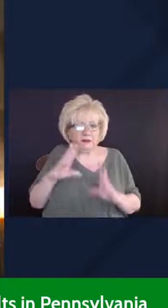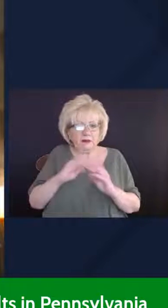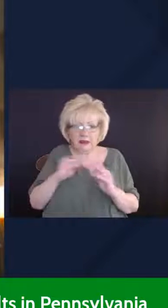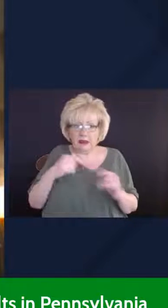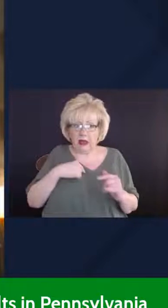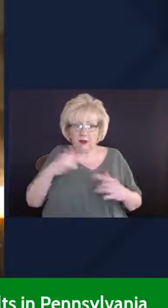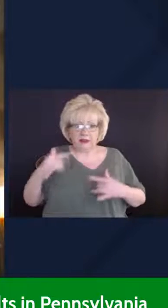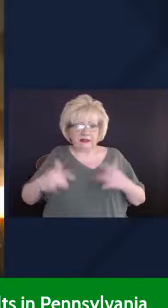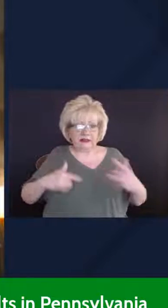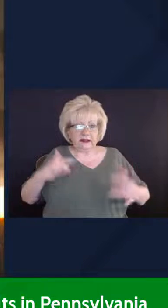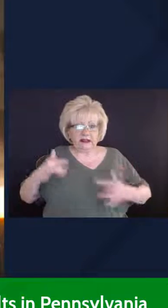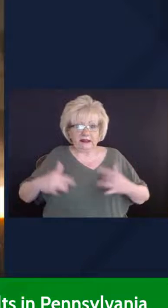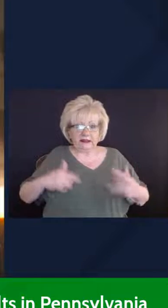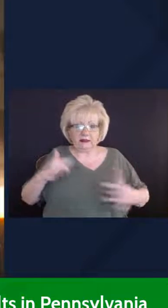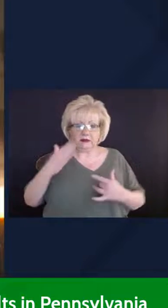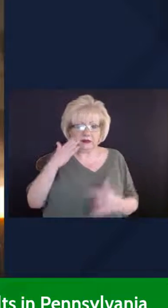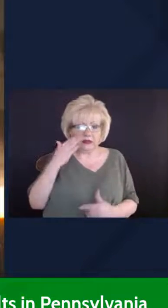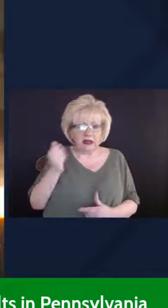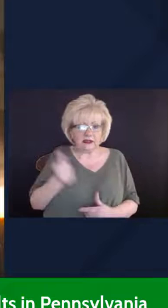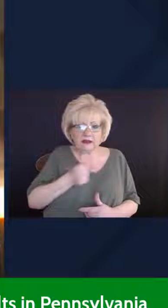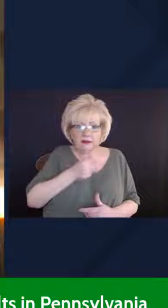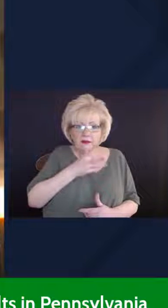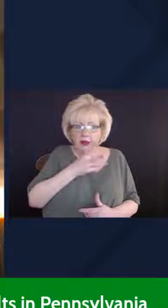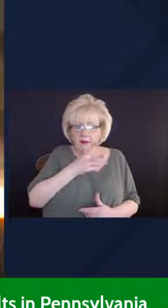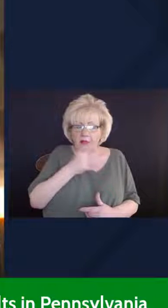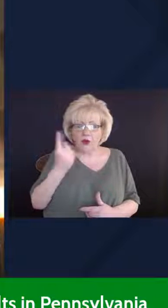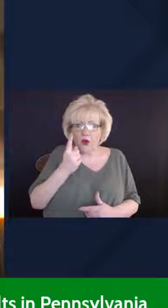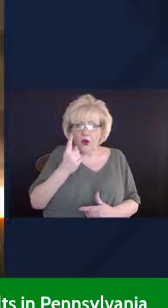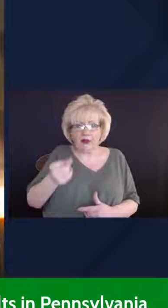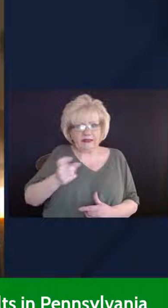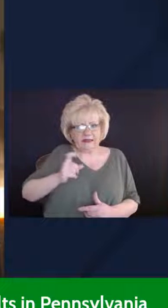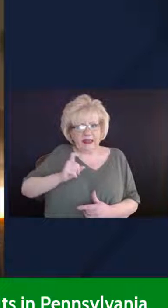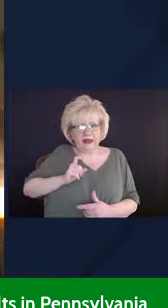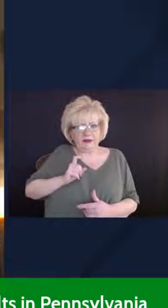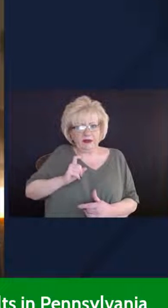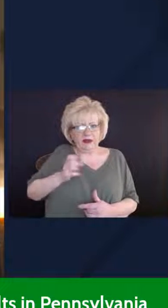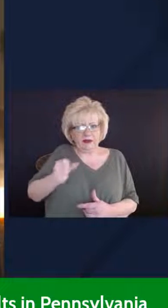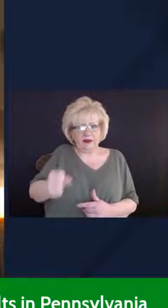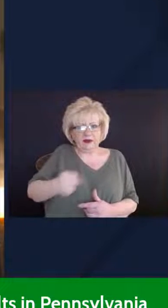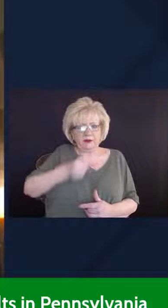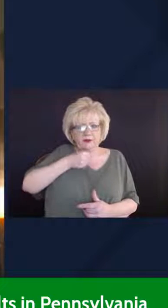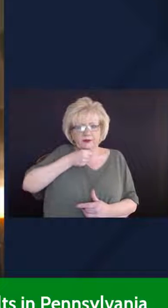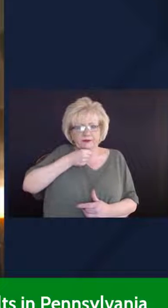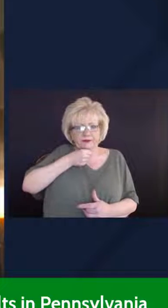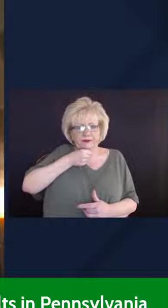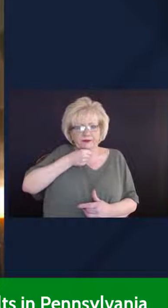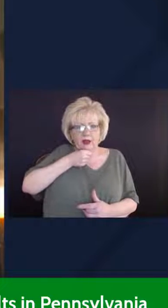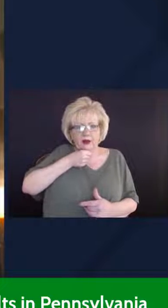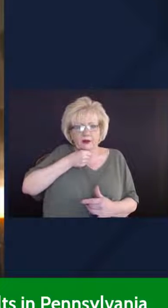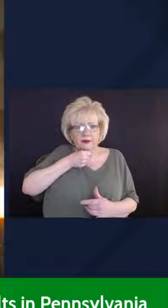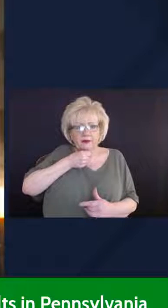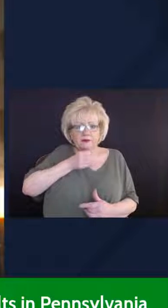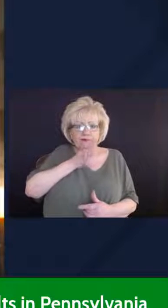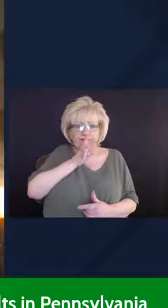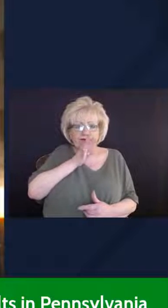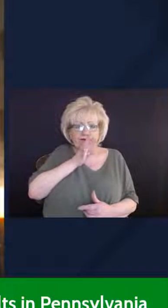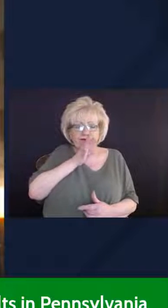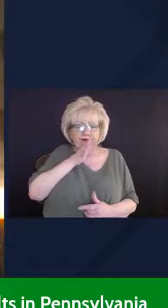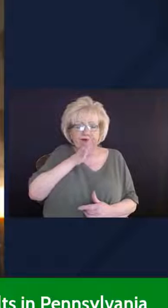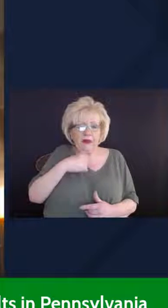because my mom always passed the mic to me, right? I was thrilled to be able to